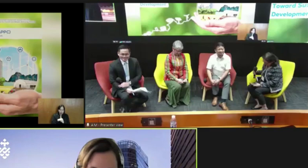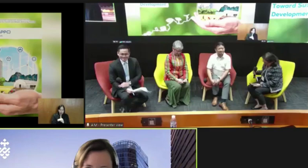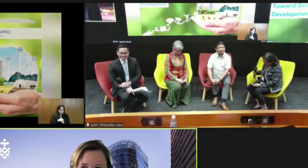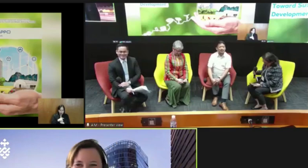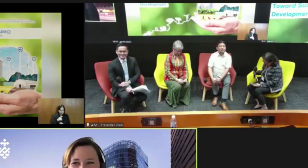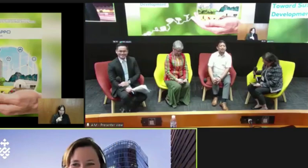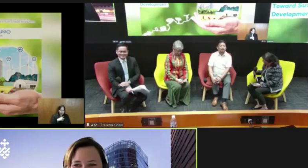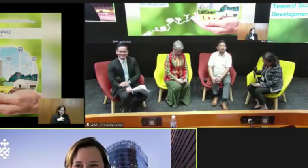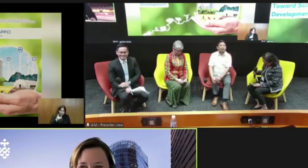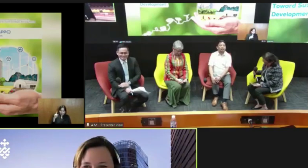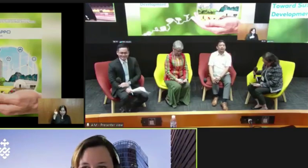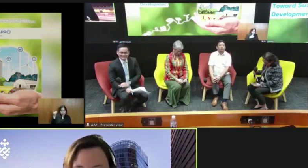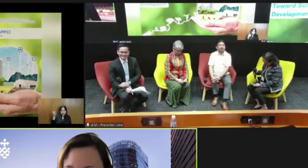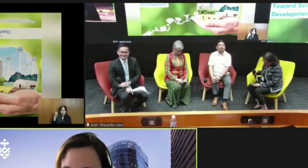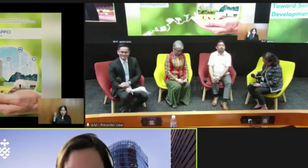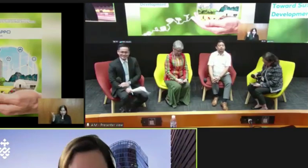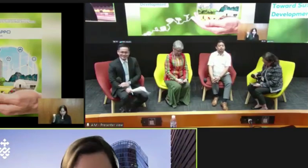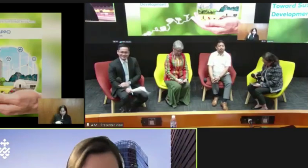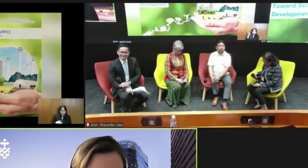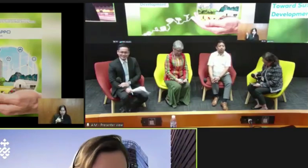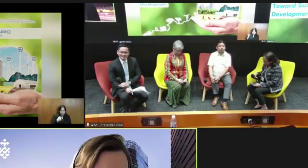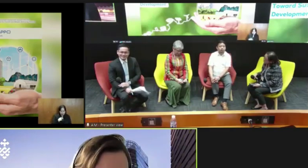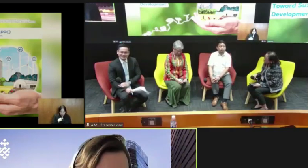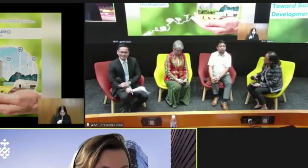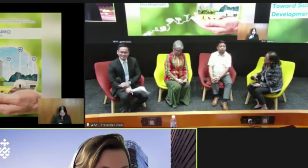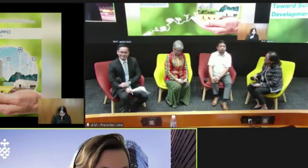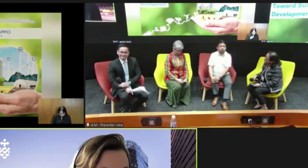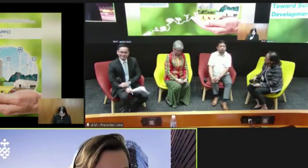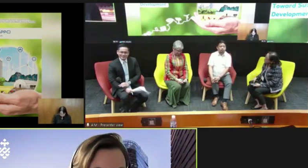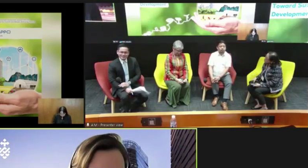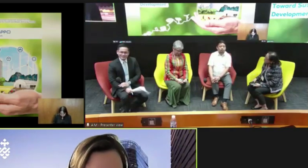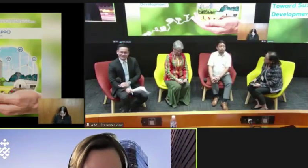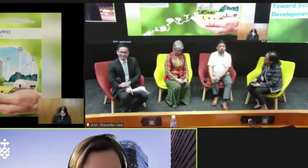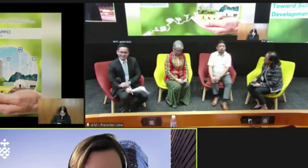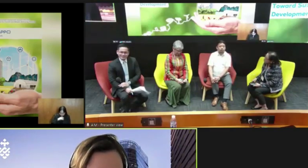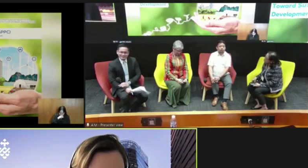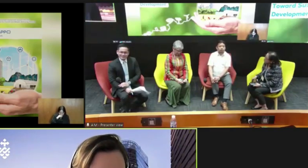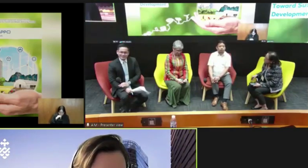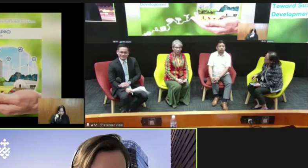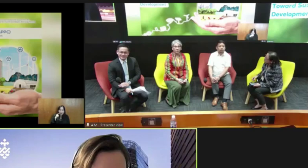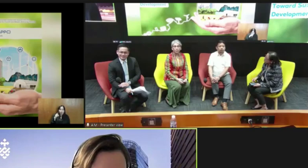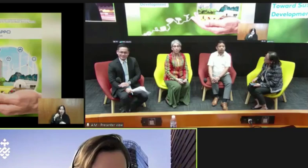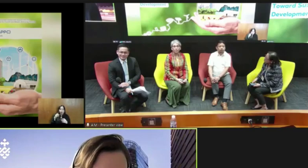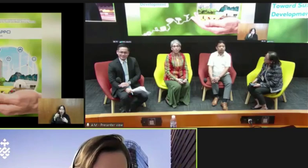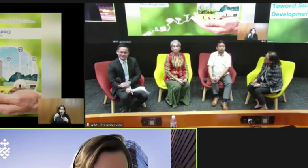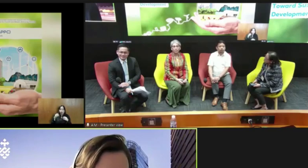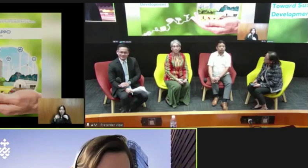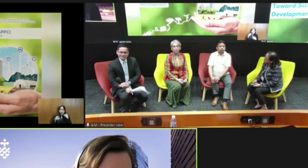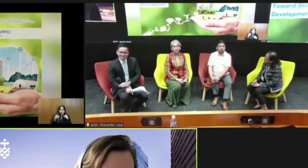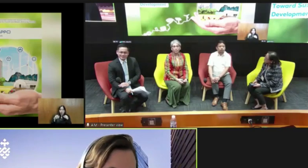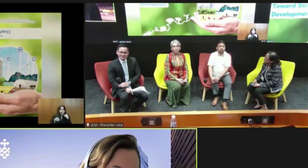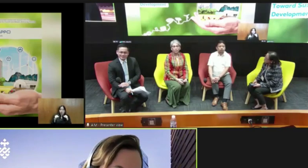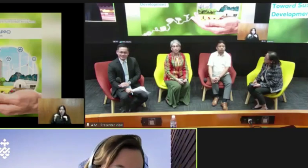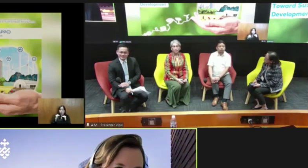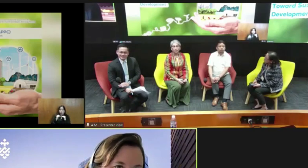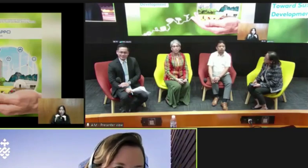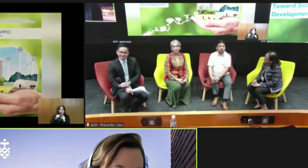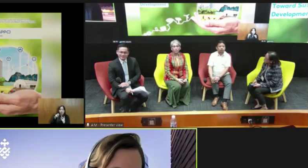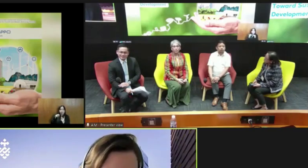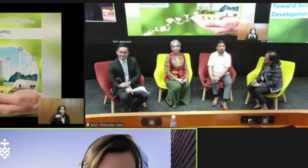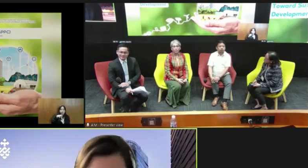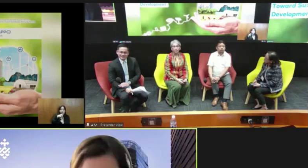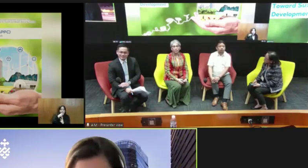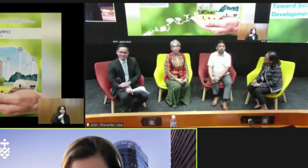Yes. yes, I think the whole concept of just transition needs to be front and center in